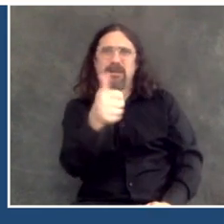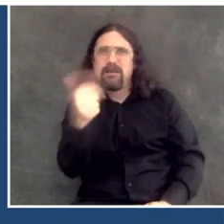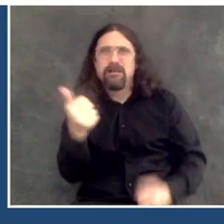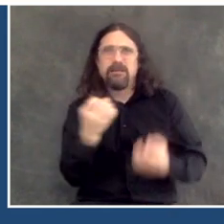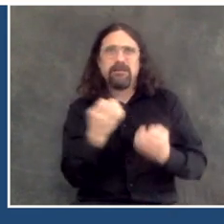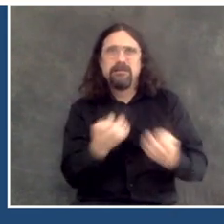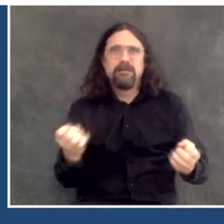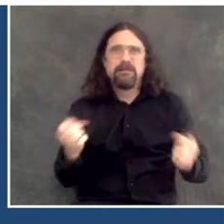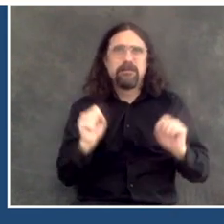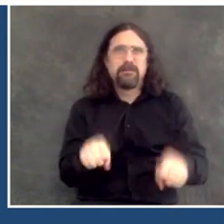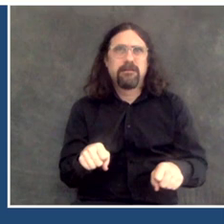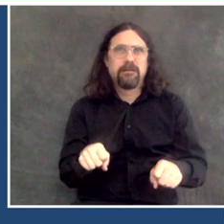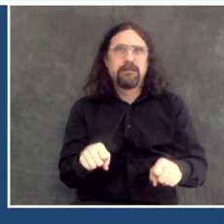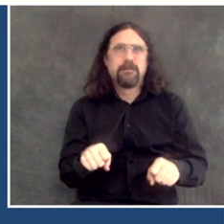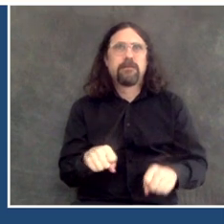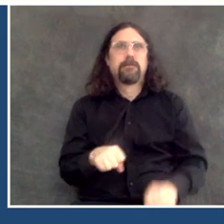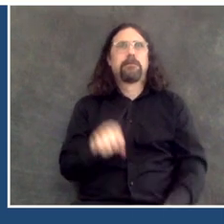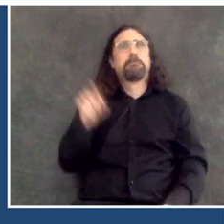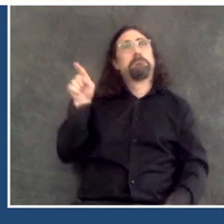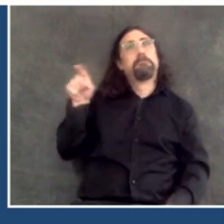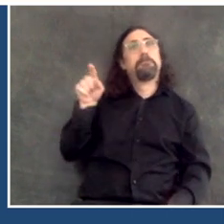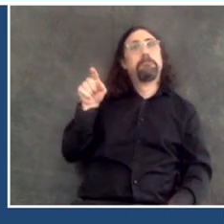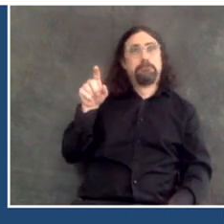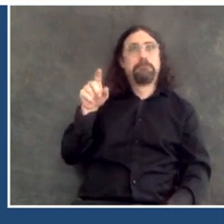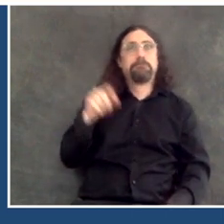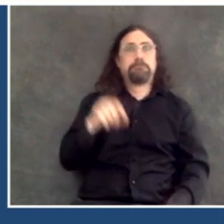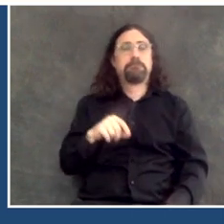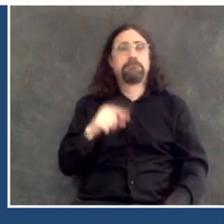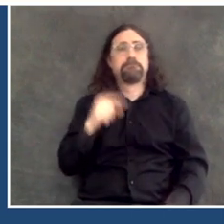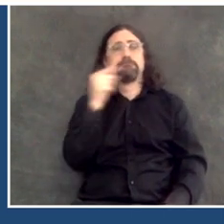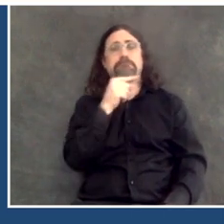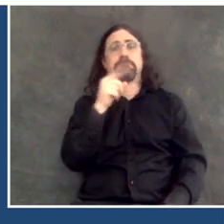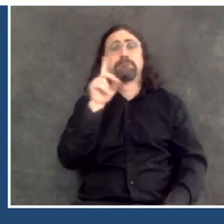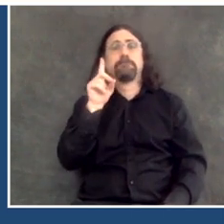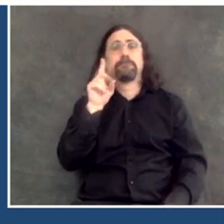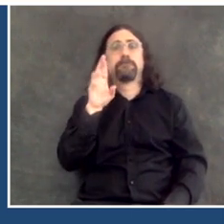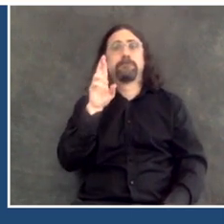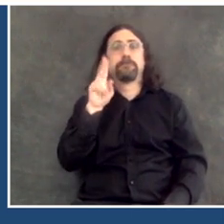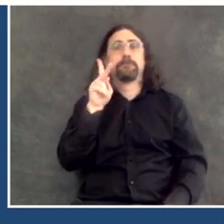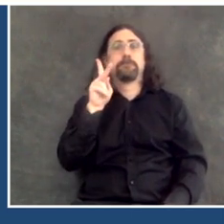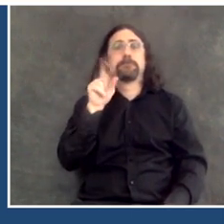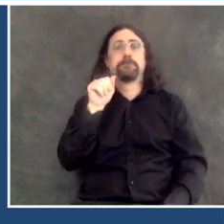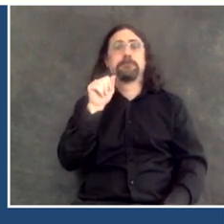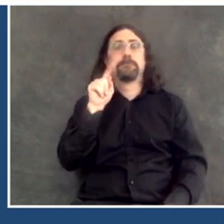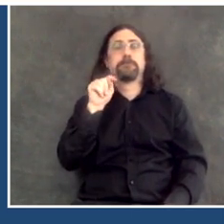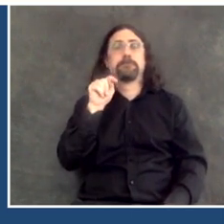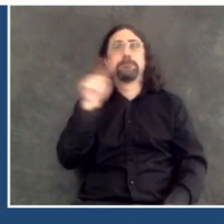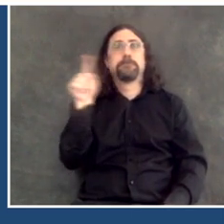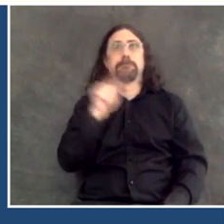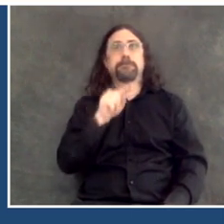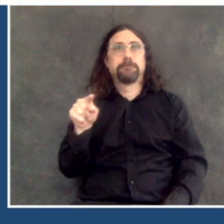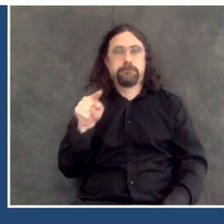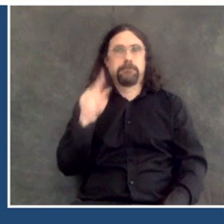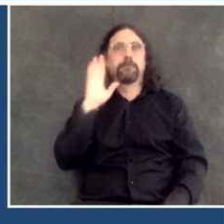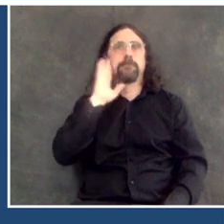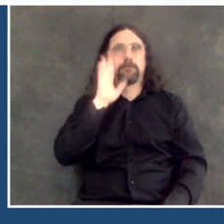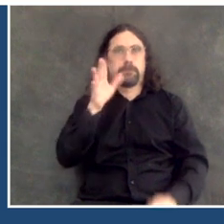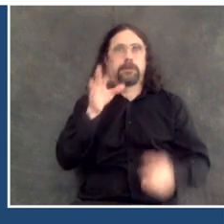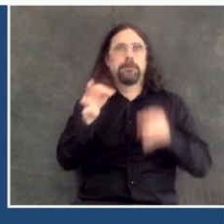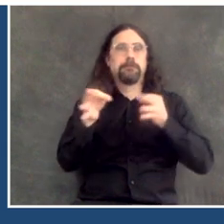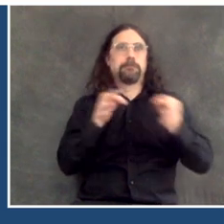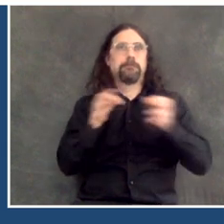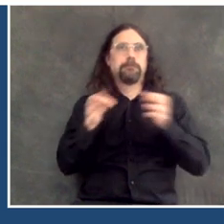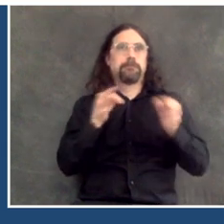this. They do help, for sure. They can help in several ways as part